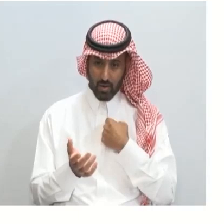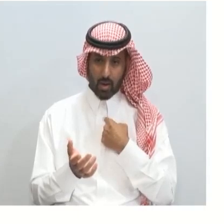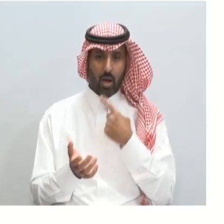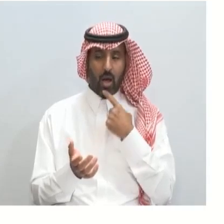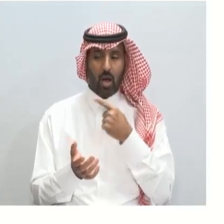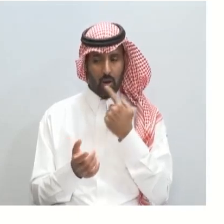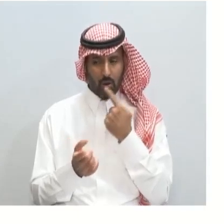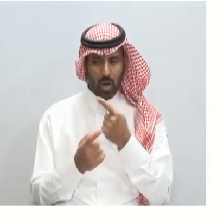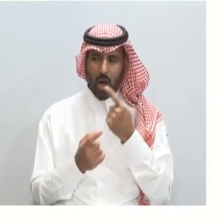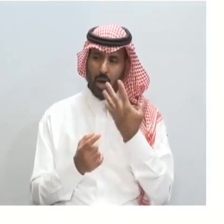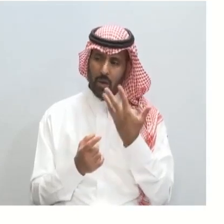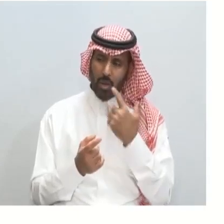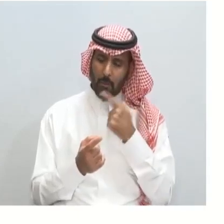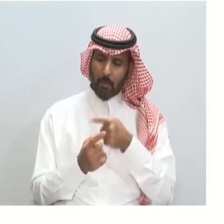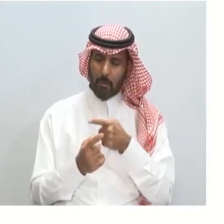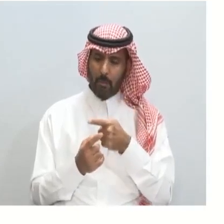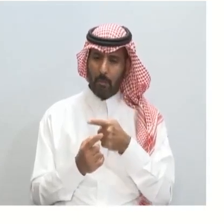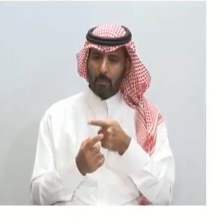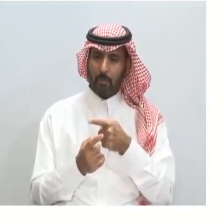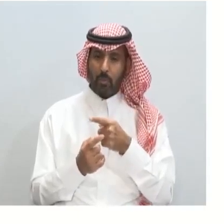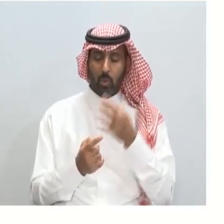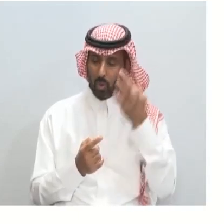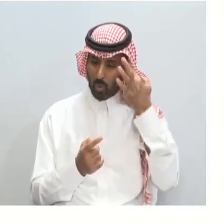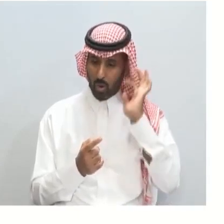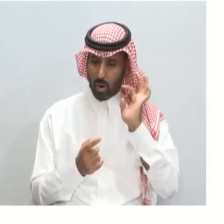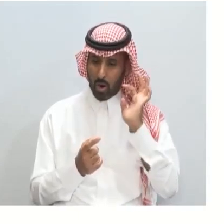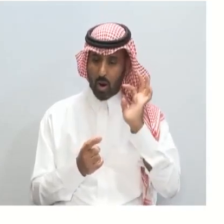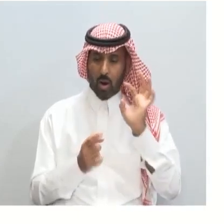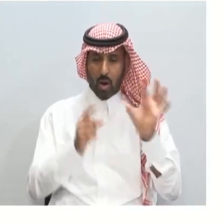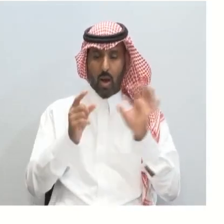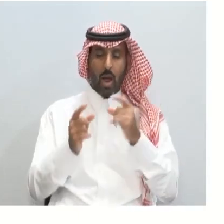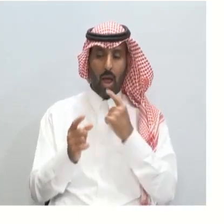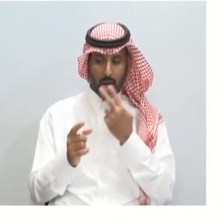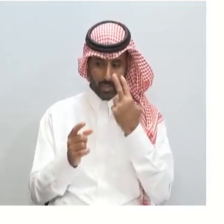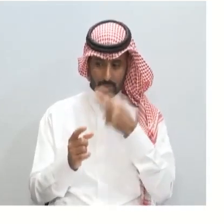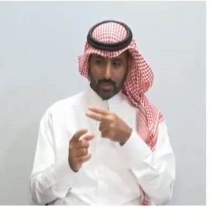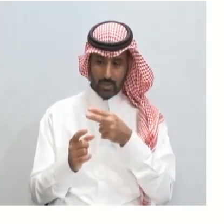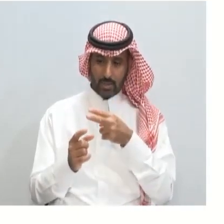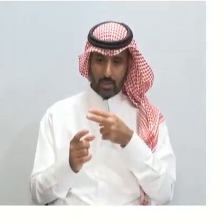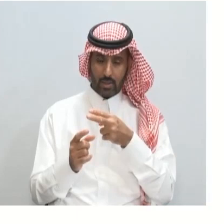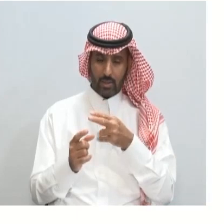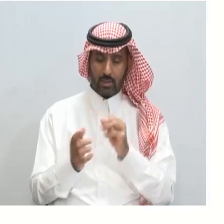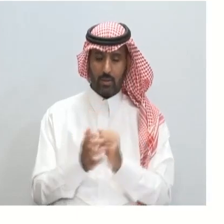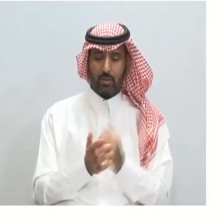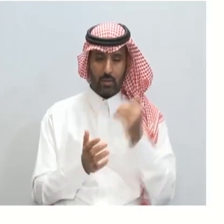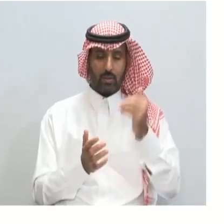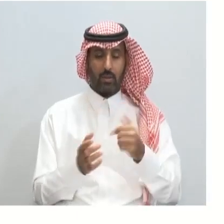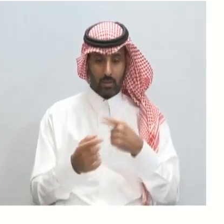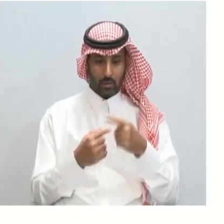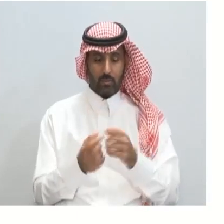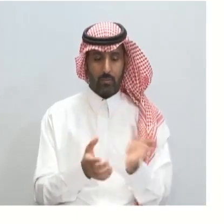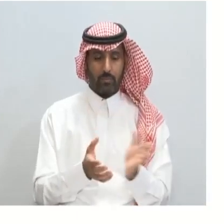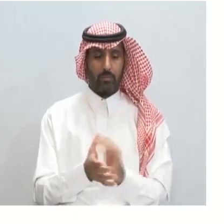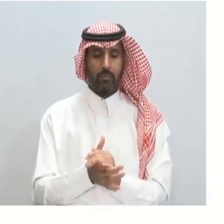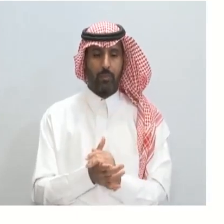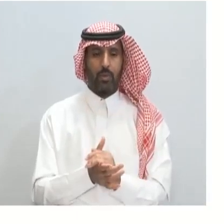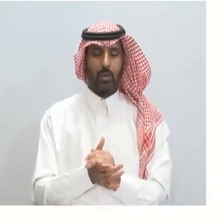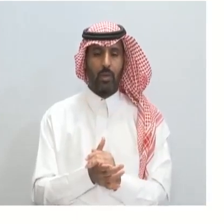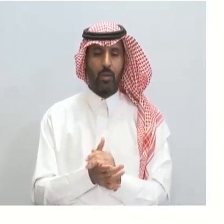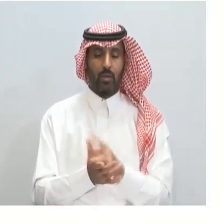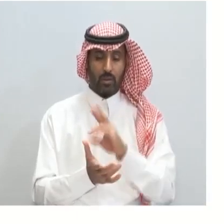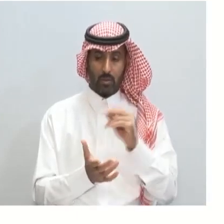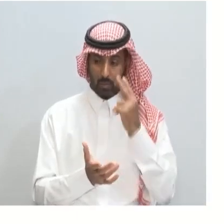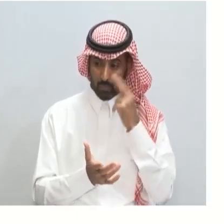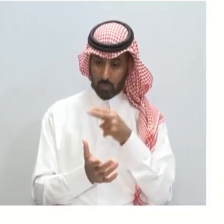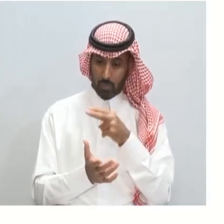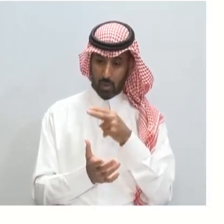as far as I'm concerned, then you continue. The way I see it, then you continue talking. It seems to